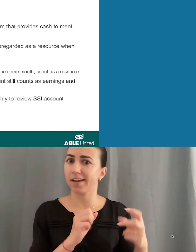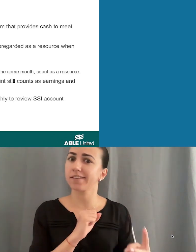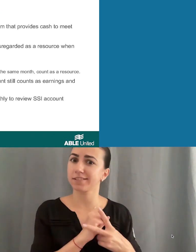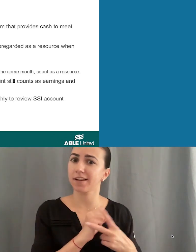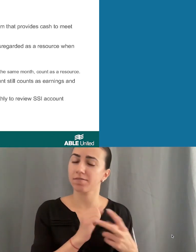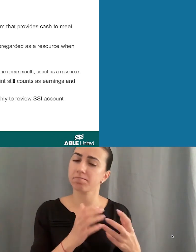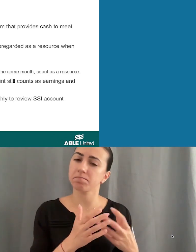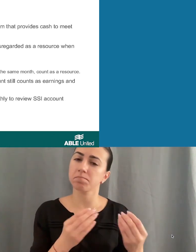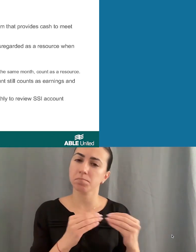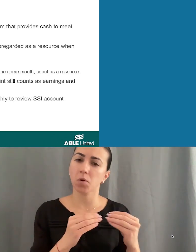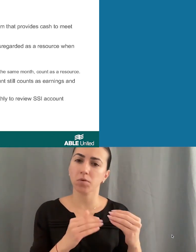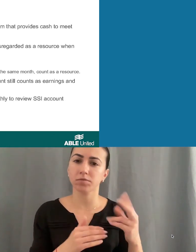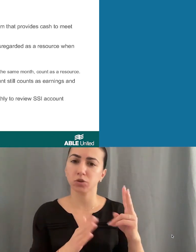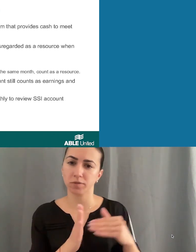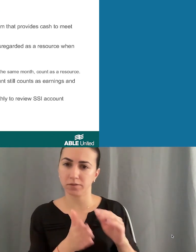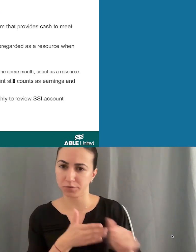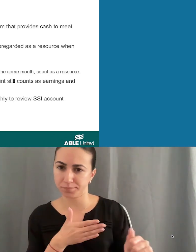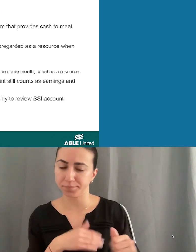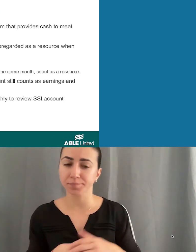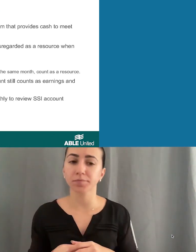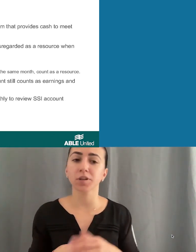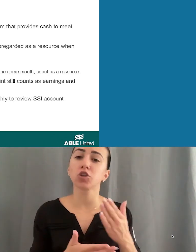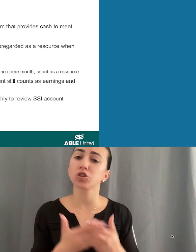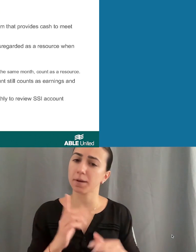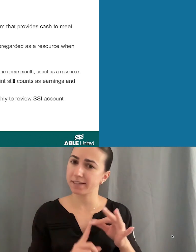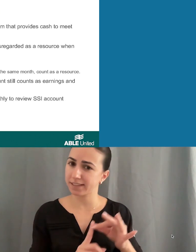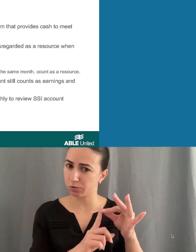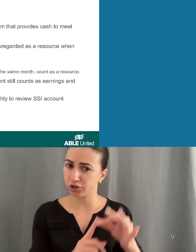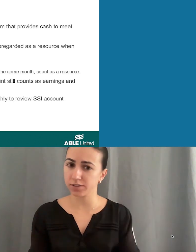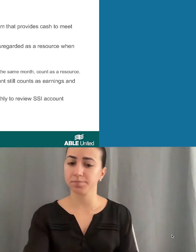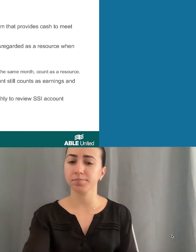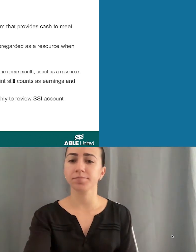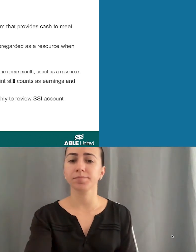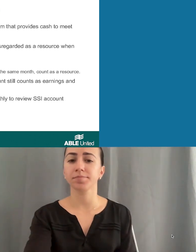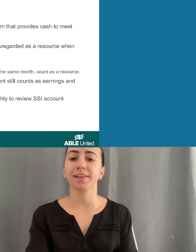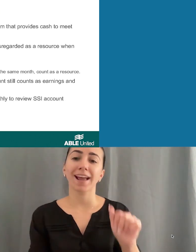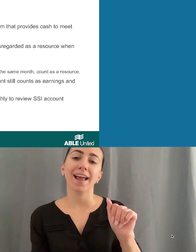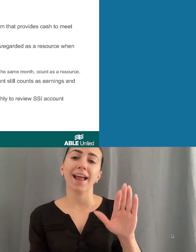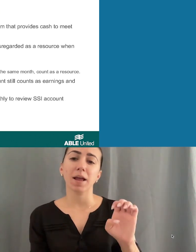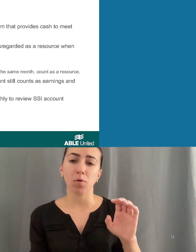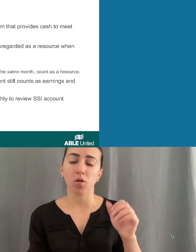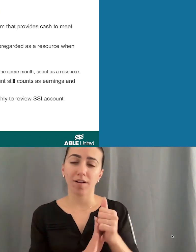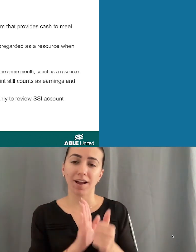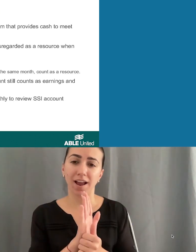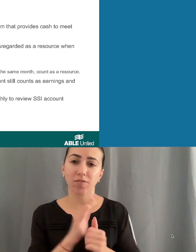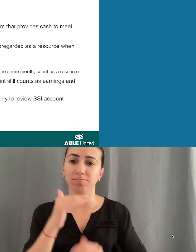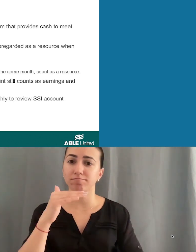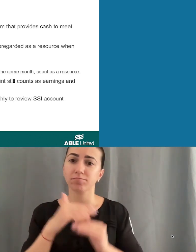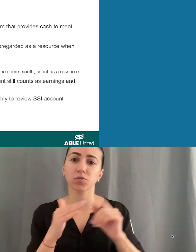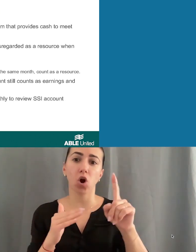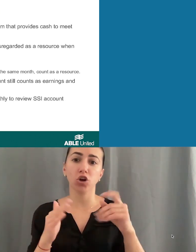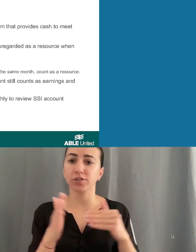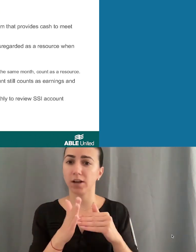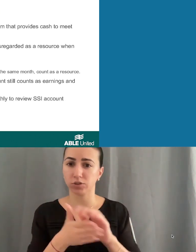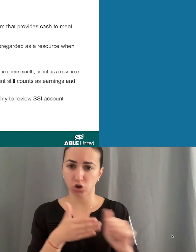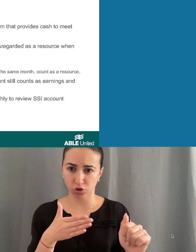than $2,000. Now, there's a couple of exceptions to that. One is that the ABLE account can only get up to